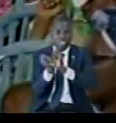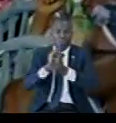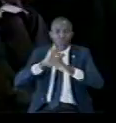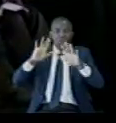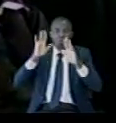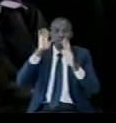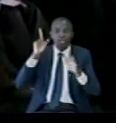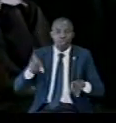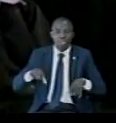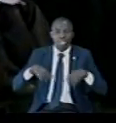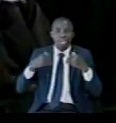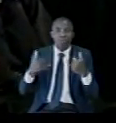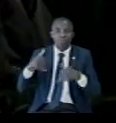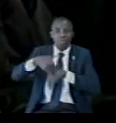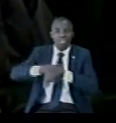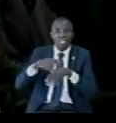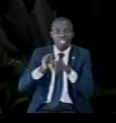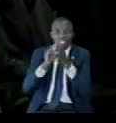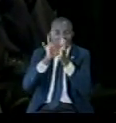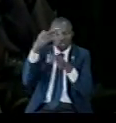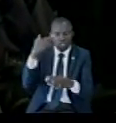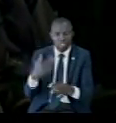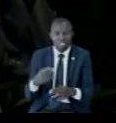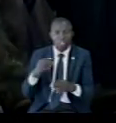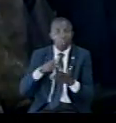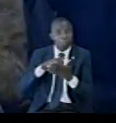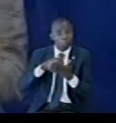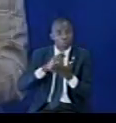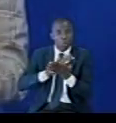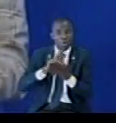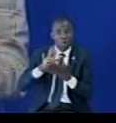your life tonight. Purge me.